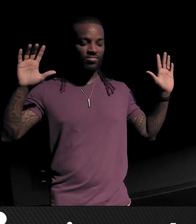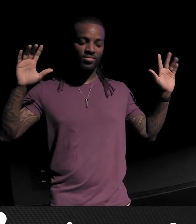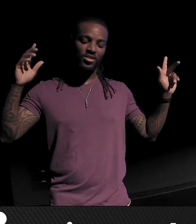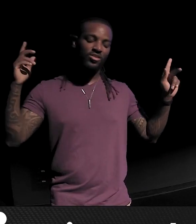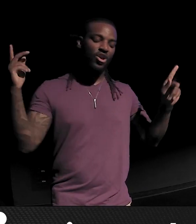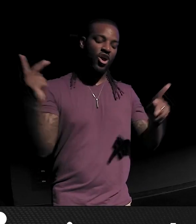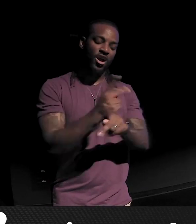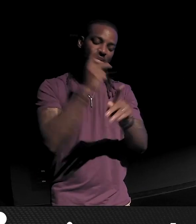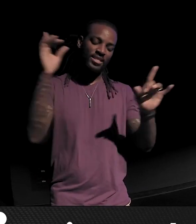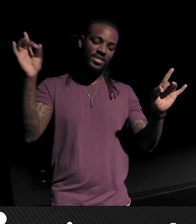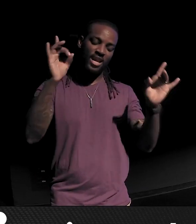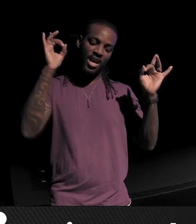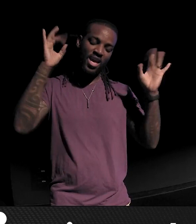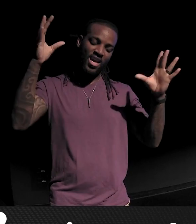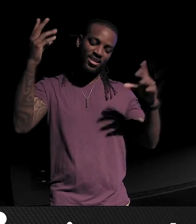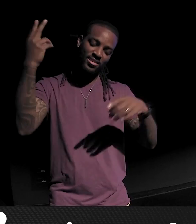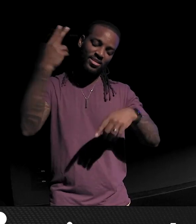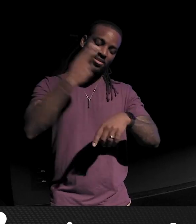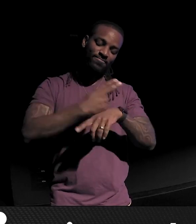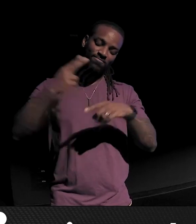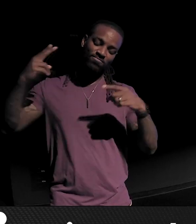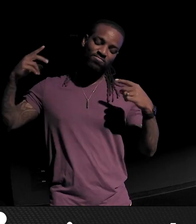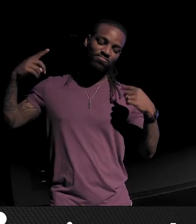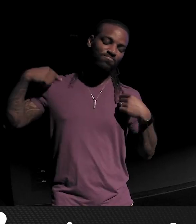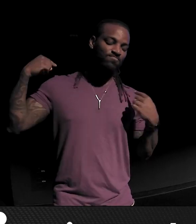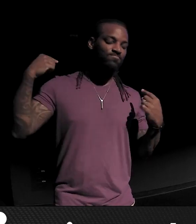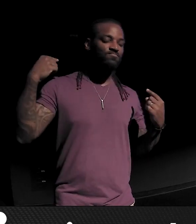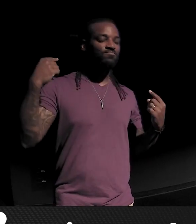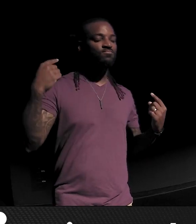The darkest day in history.